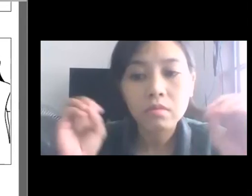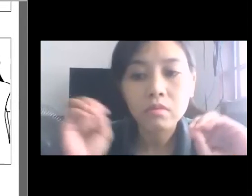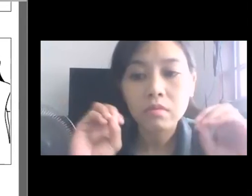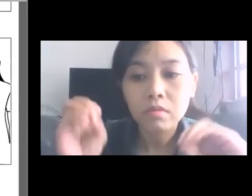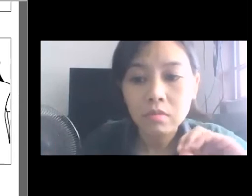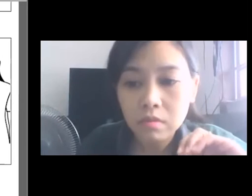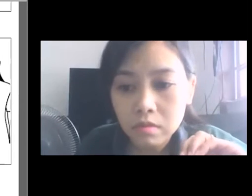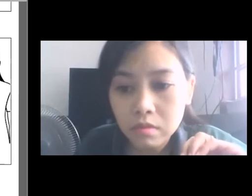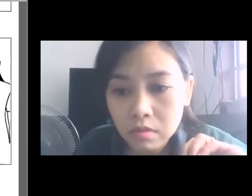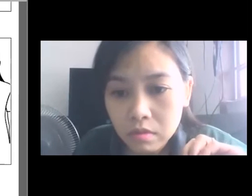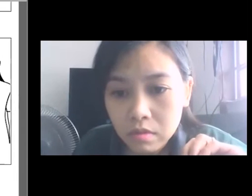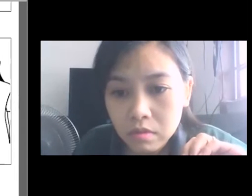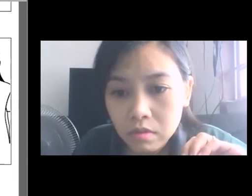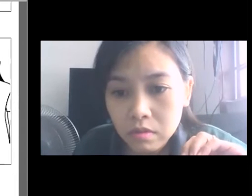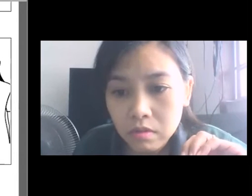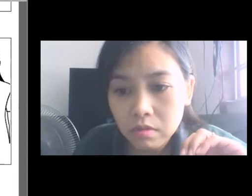Okay.